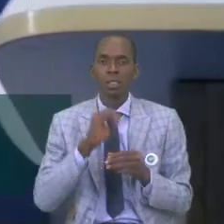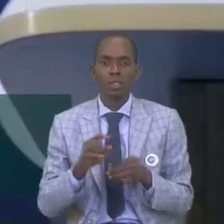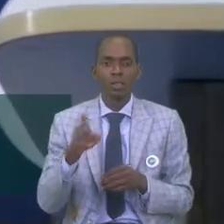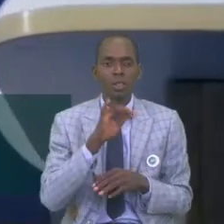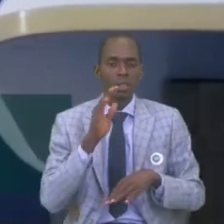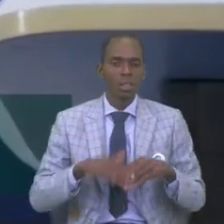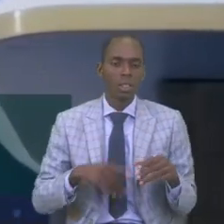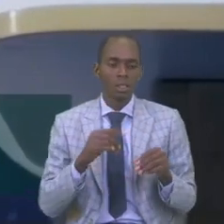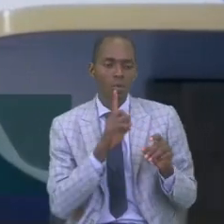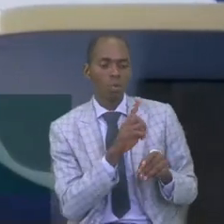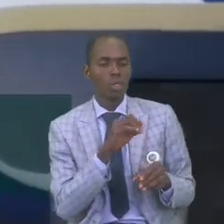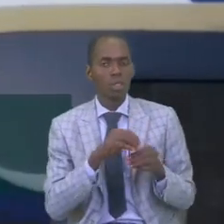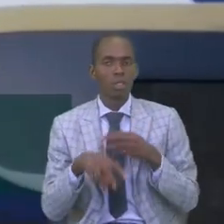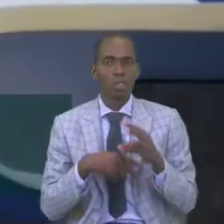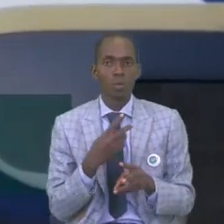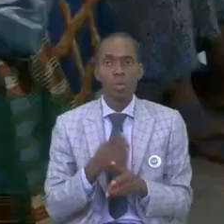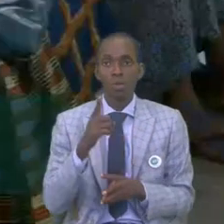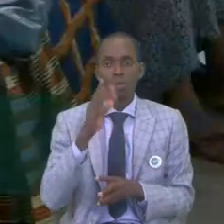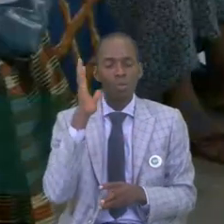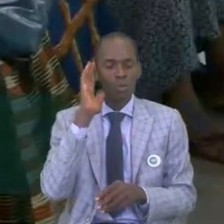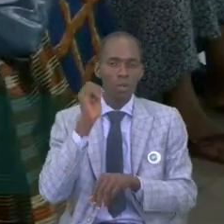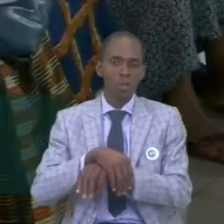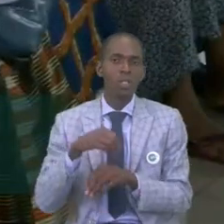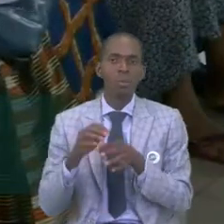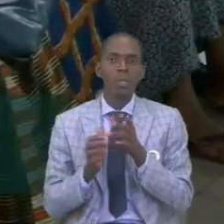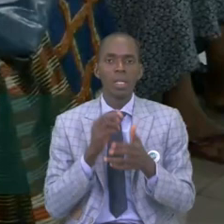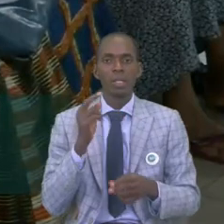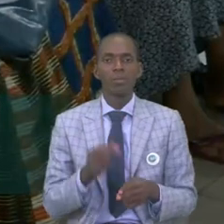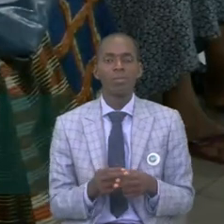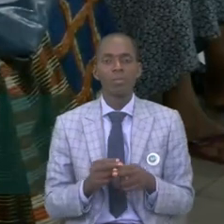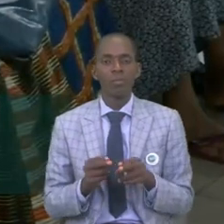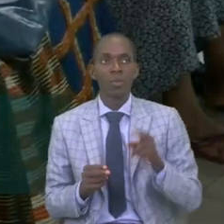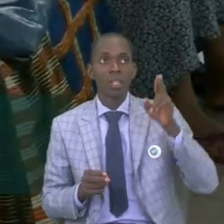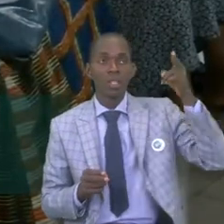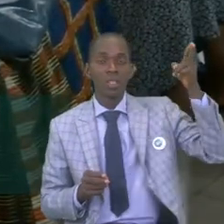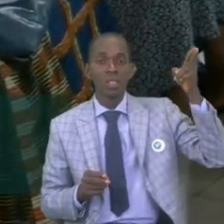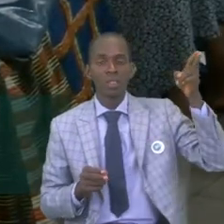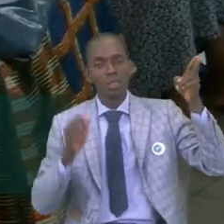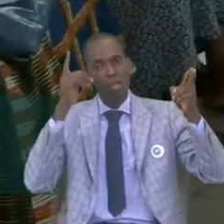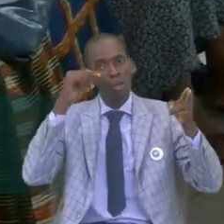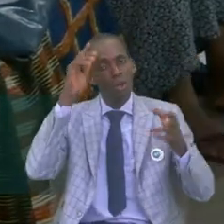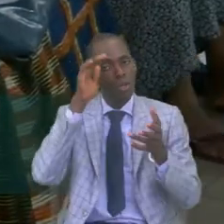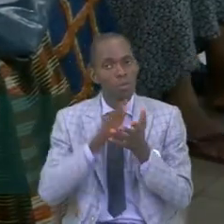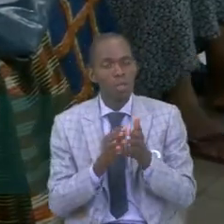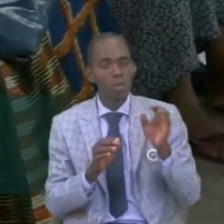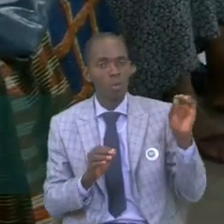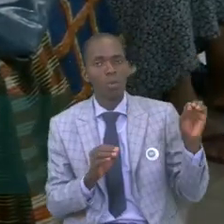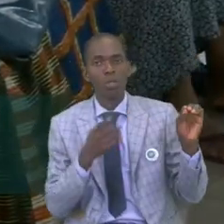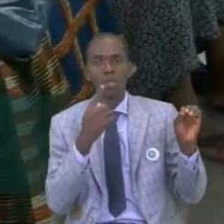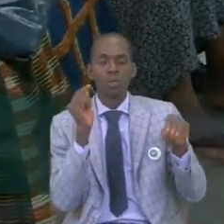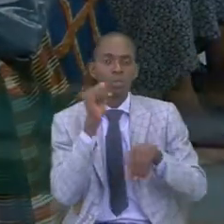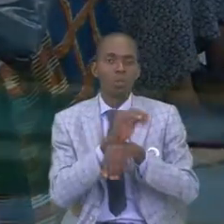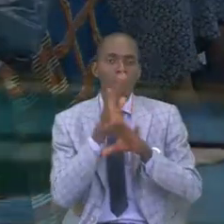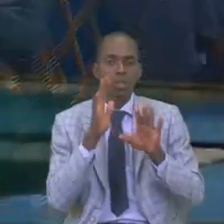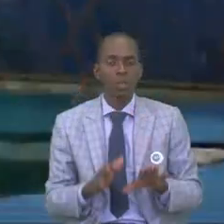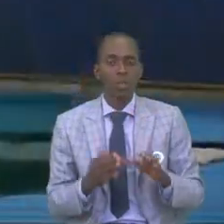world. You will overcome in Jesus' name. H is the husband. O is the overcomer.